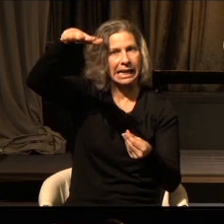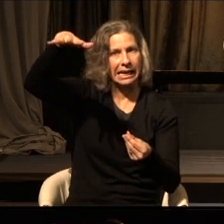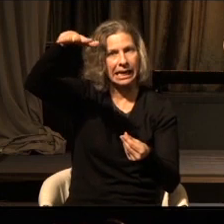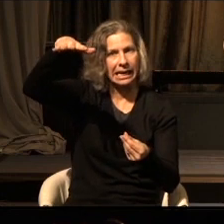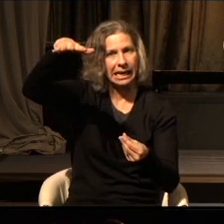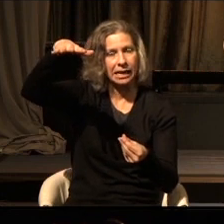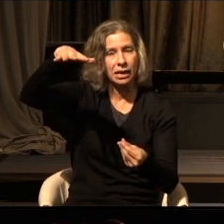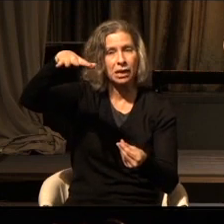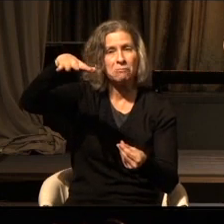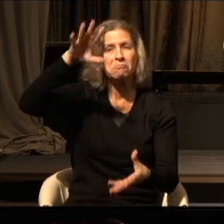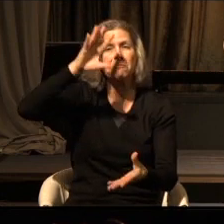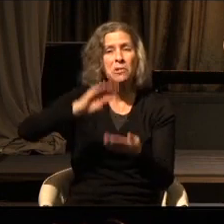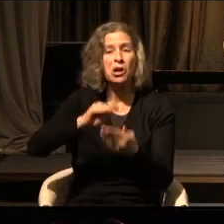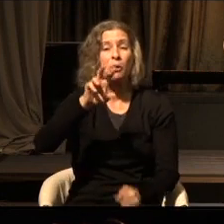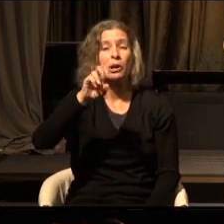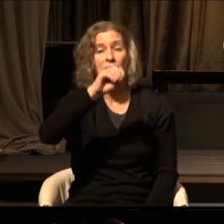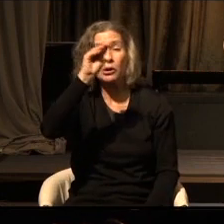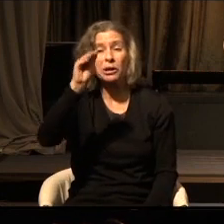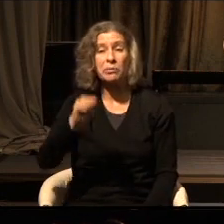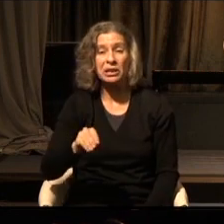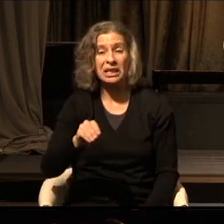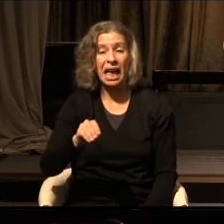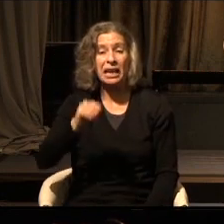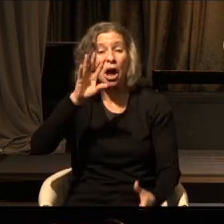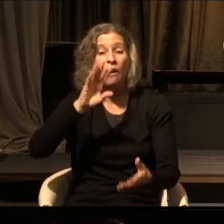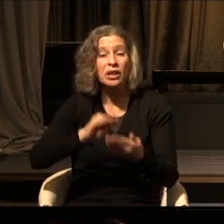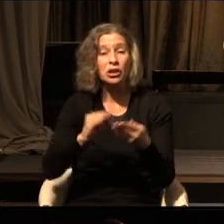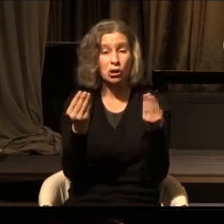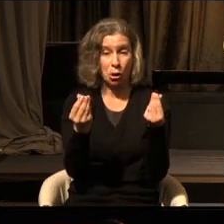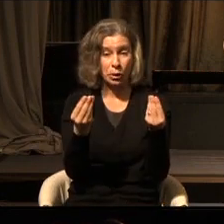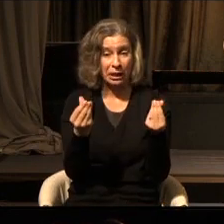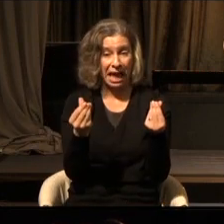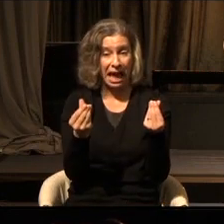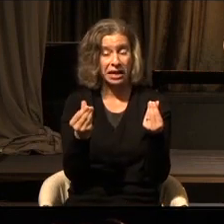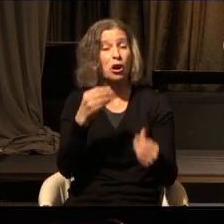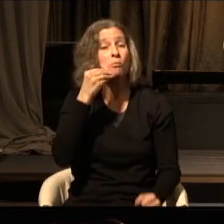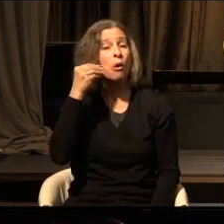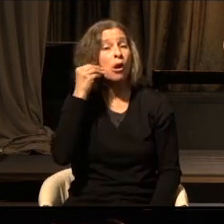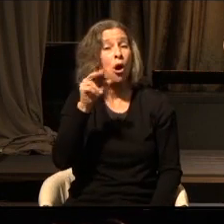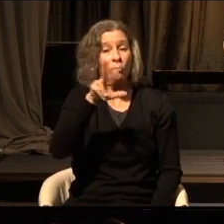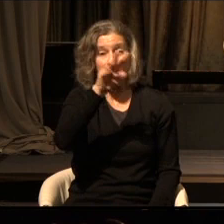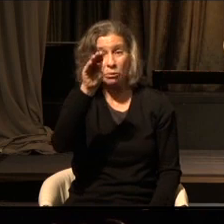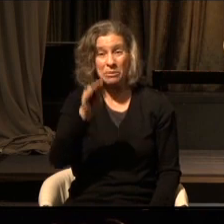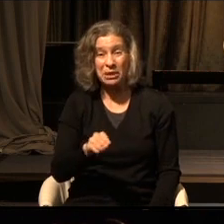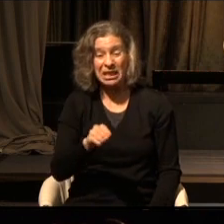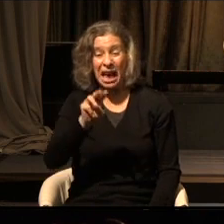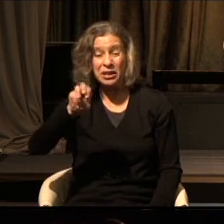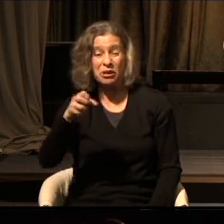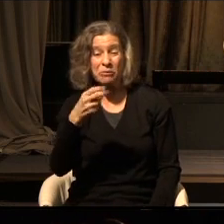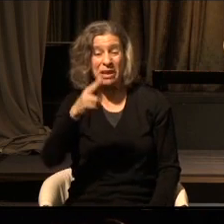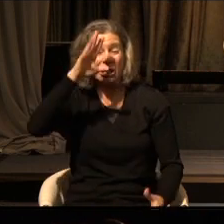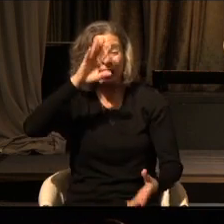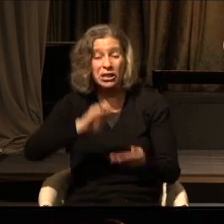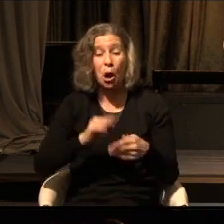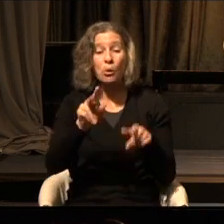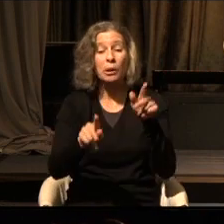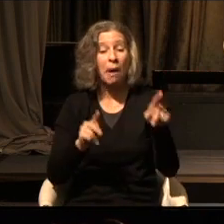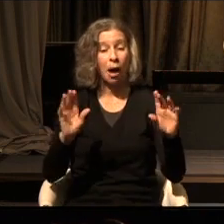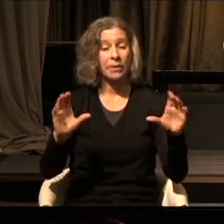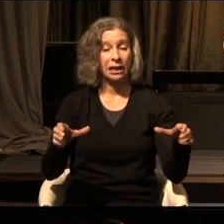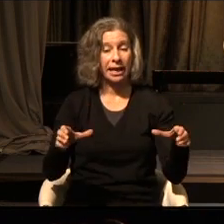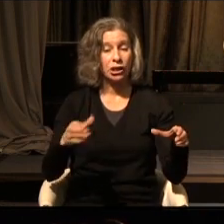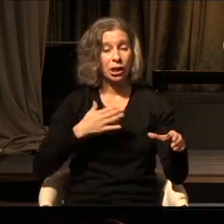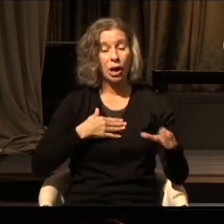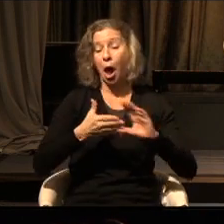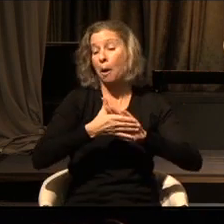about 30% of Michigan's total land area, but we're home to only about 3% of Michigan's total population. So my story today is about